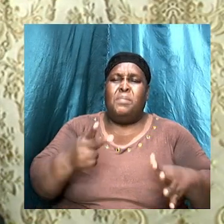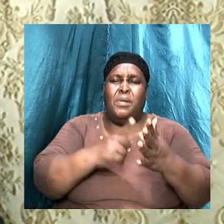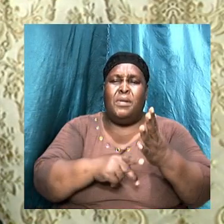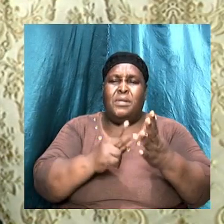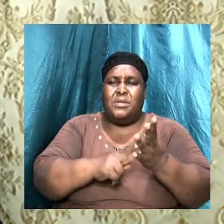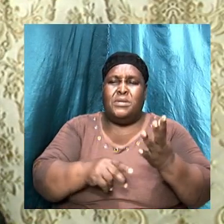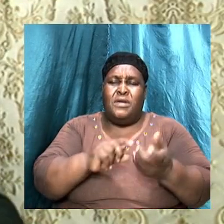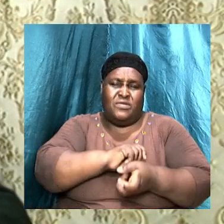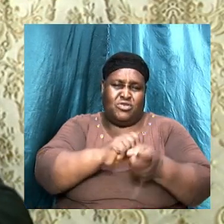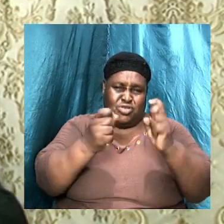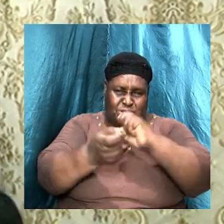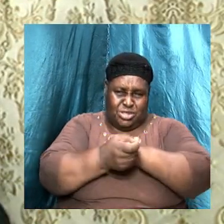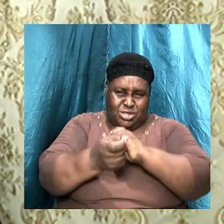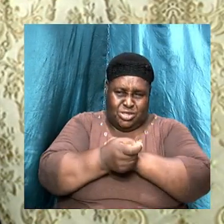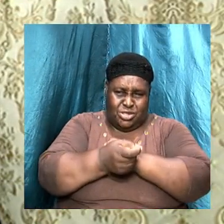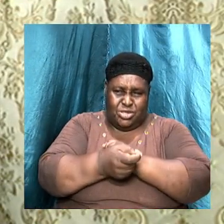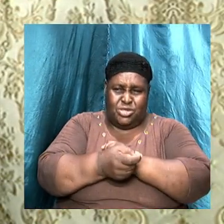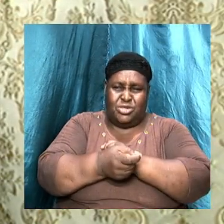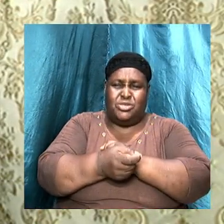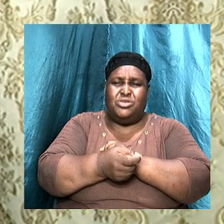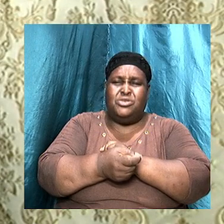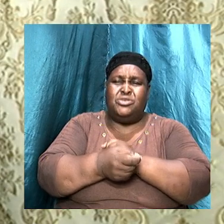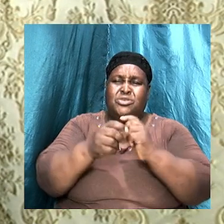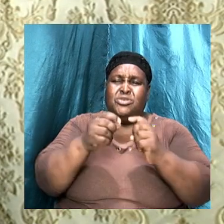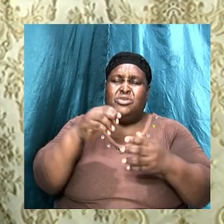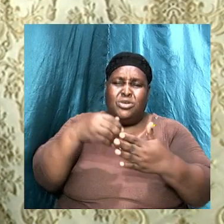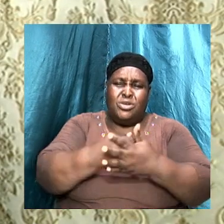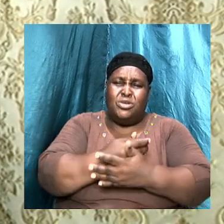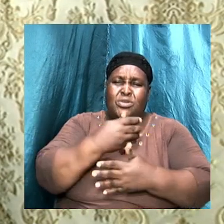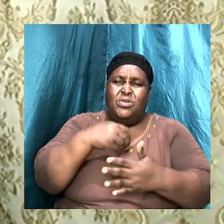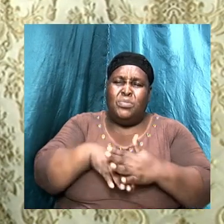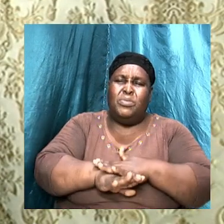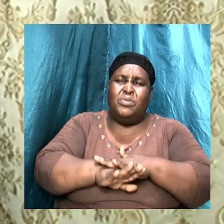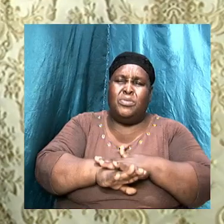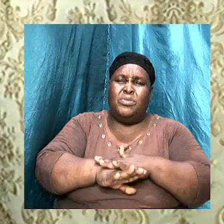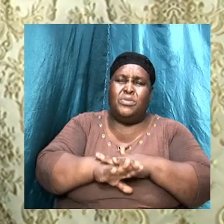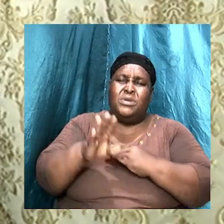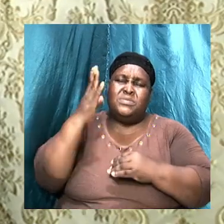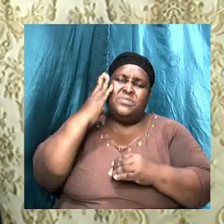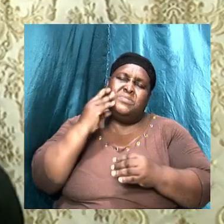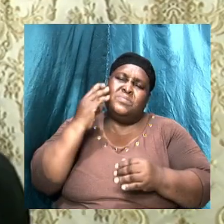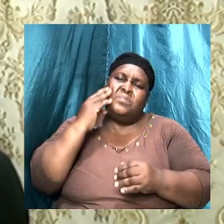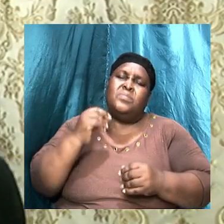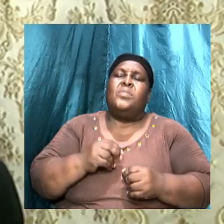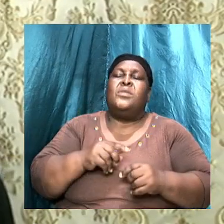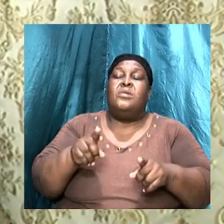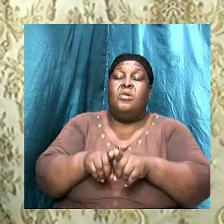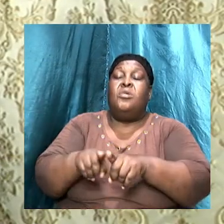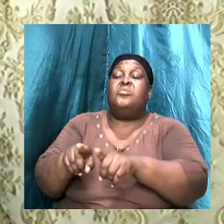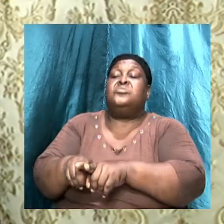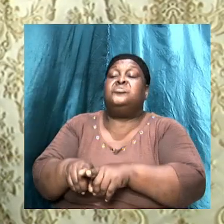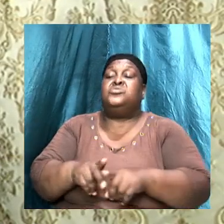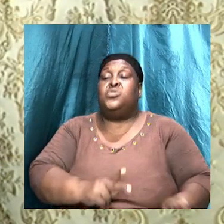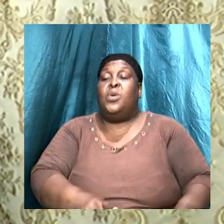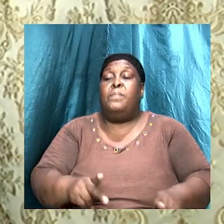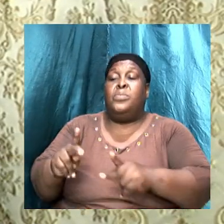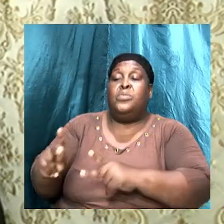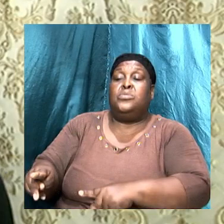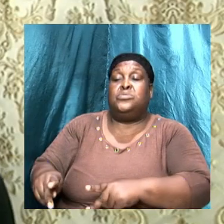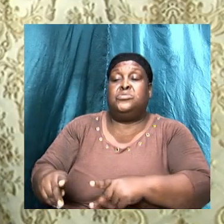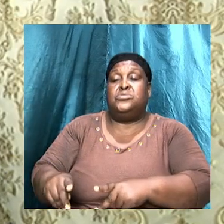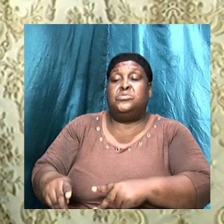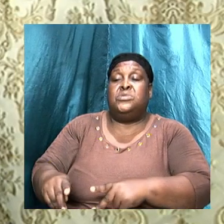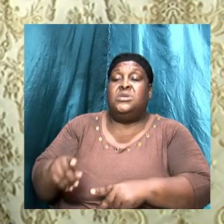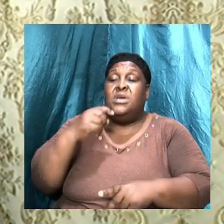process, as a part of the new birth experience, as a part of being born again, but it also places emphasis